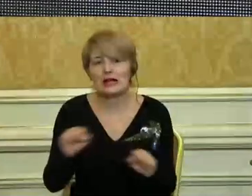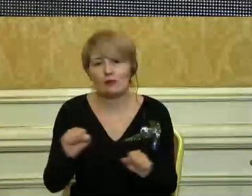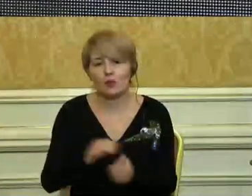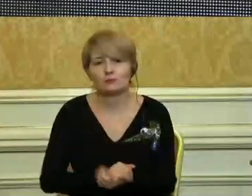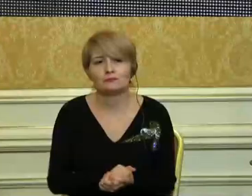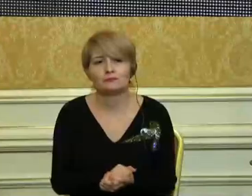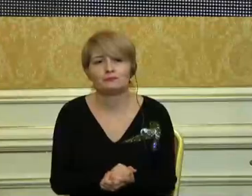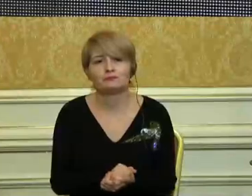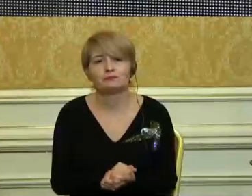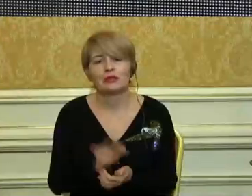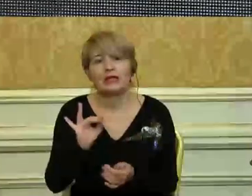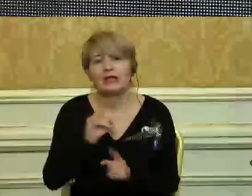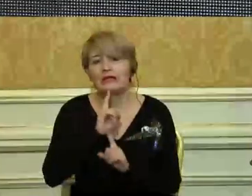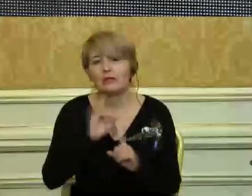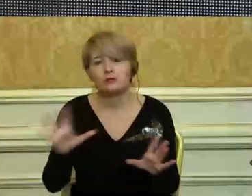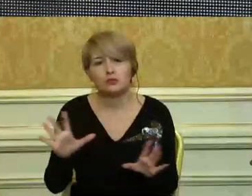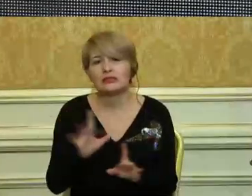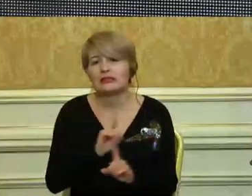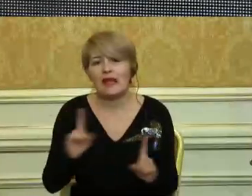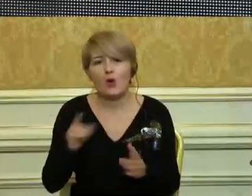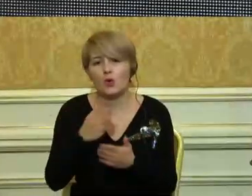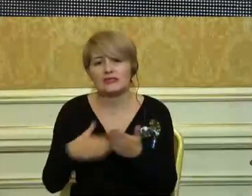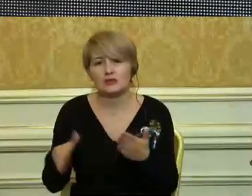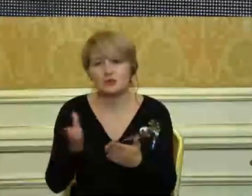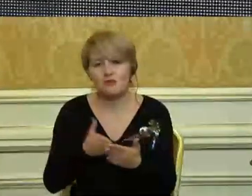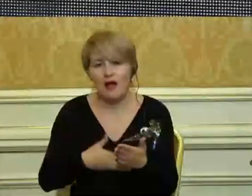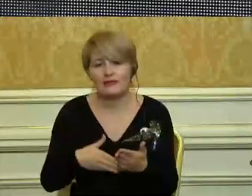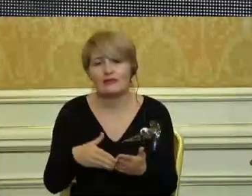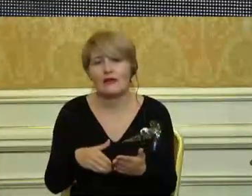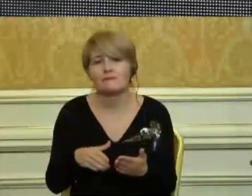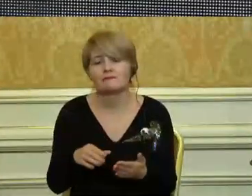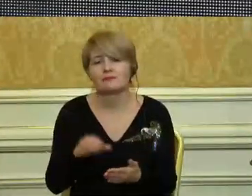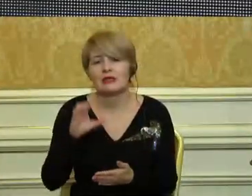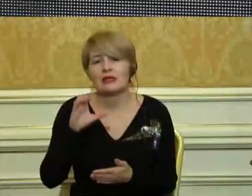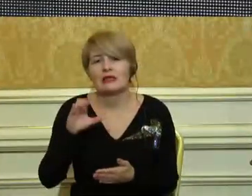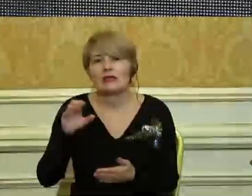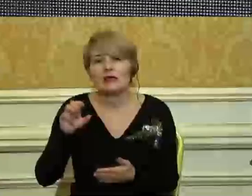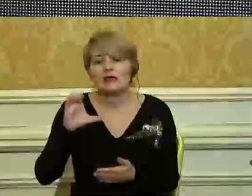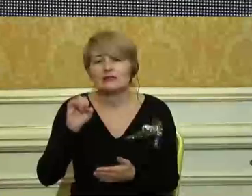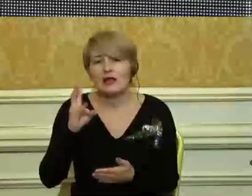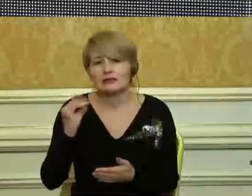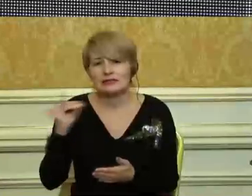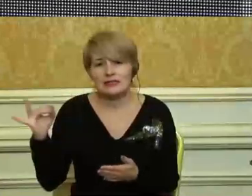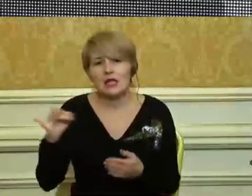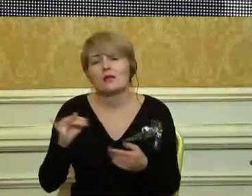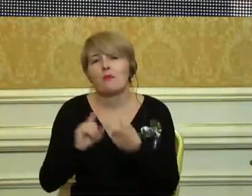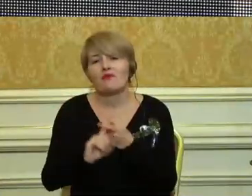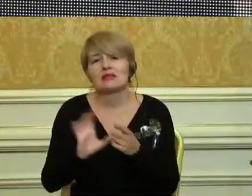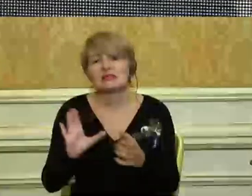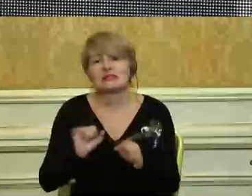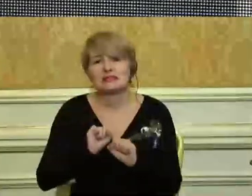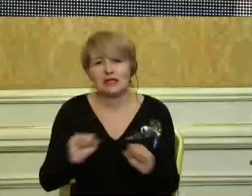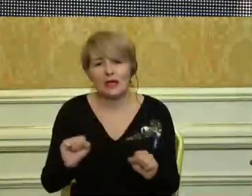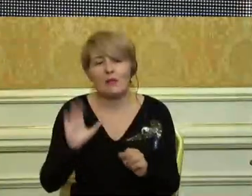Crimea-related sanctions until Russia returns control of the peninsula to Ukraine. In the maritime